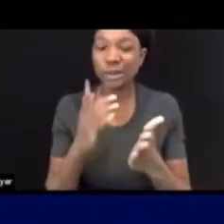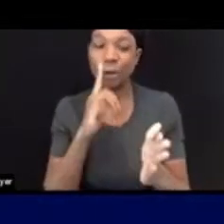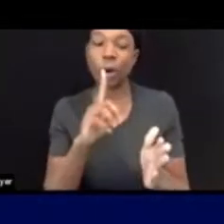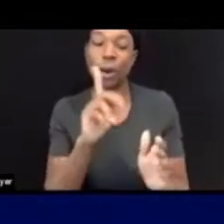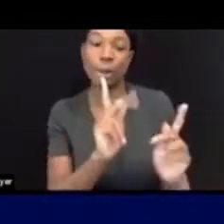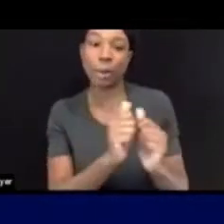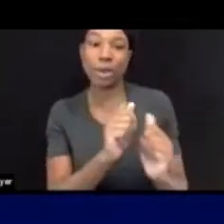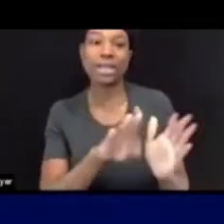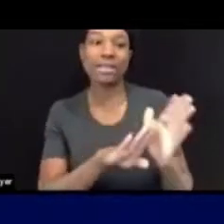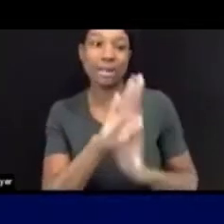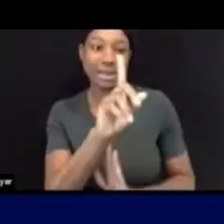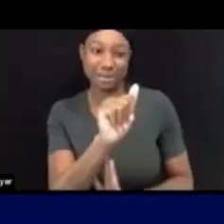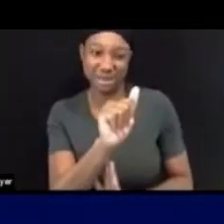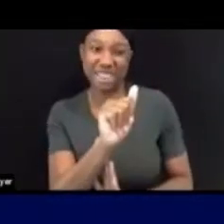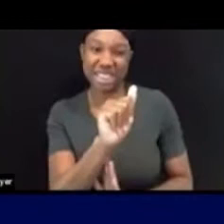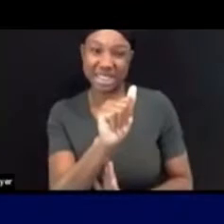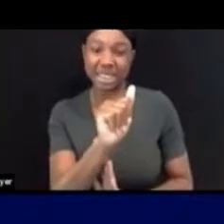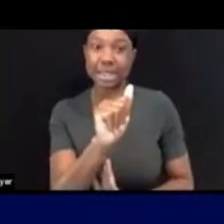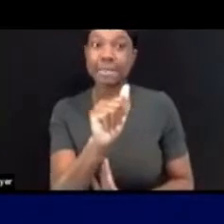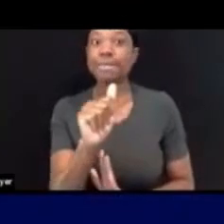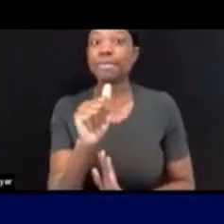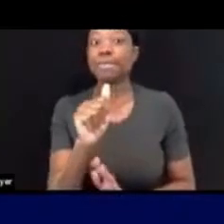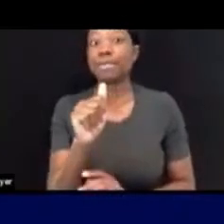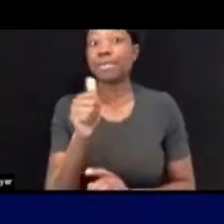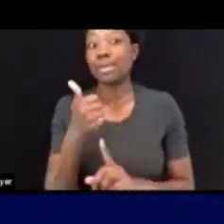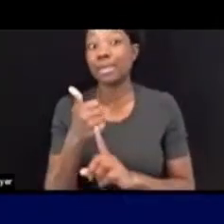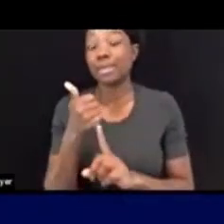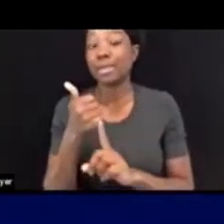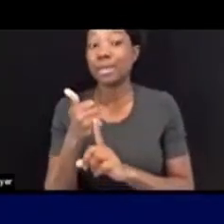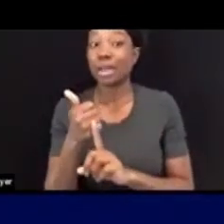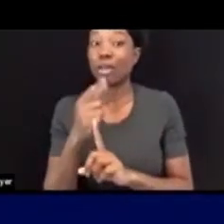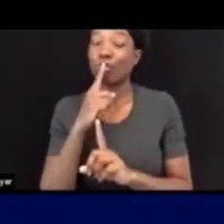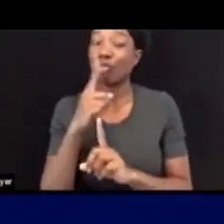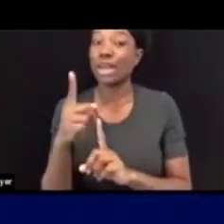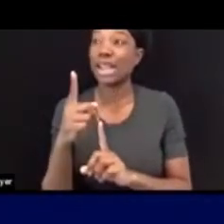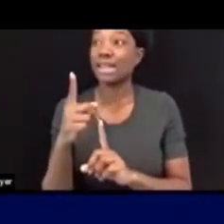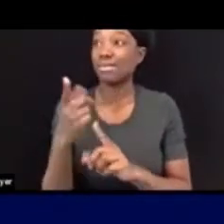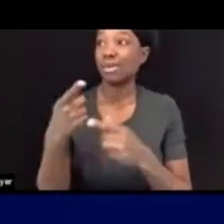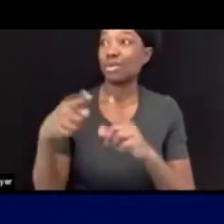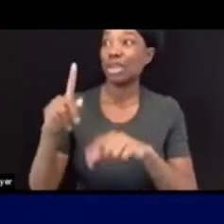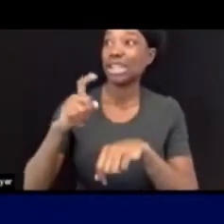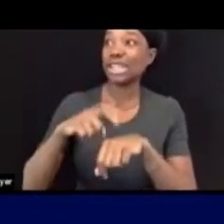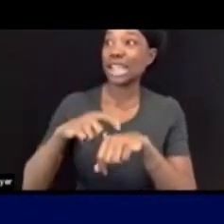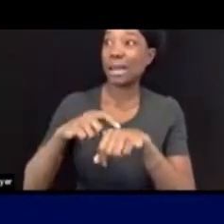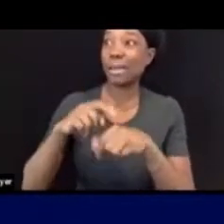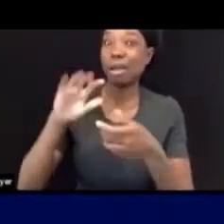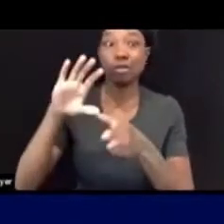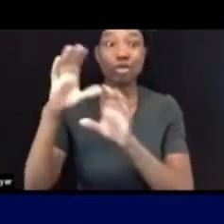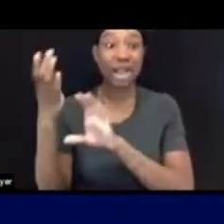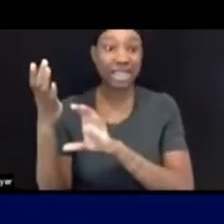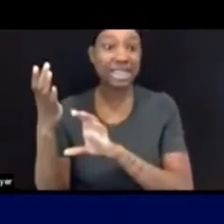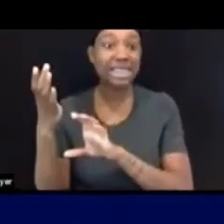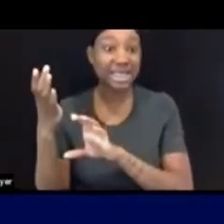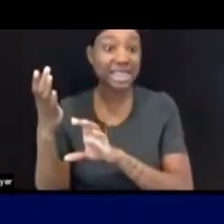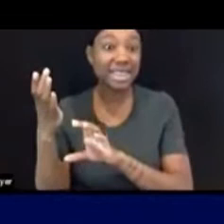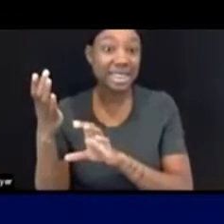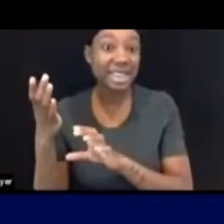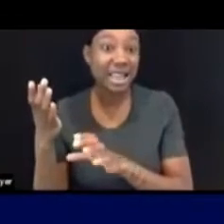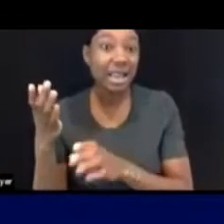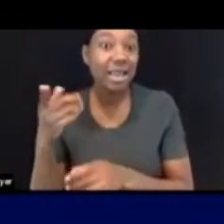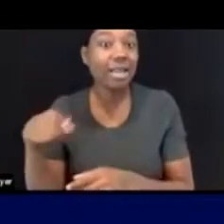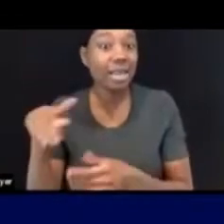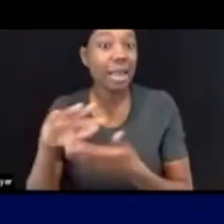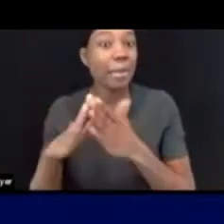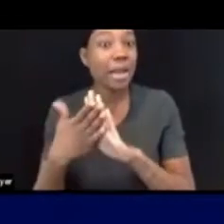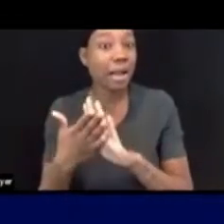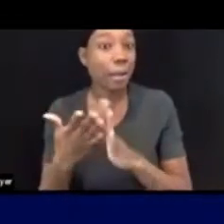disability are in effect, and especially during a time of crisis, serving as public health providers. And I think we need